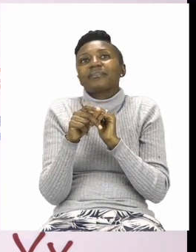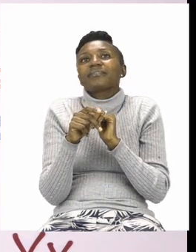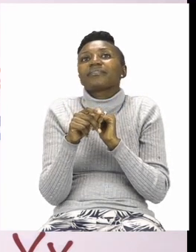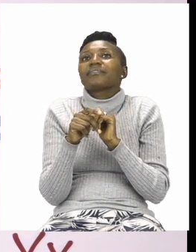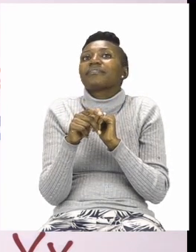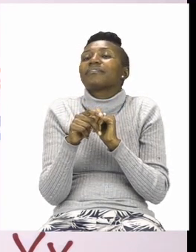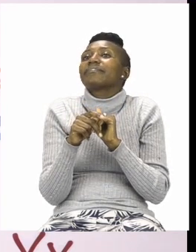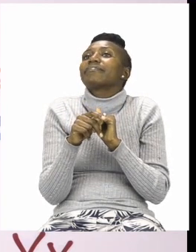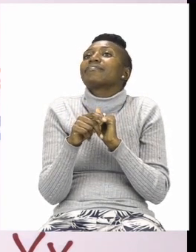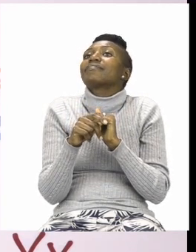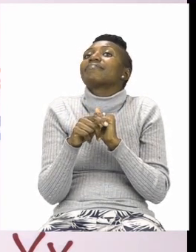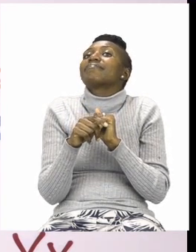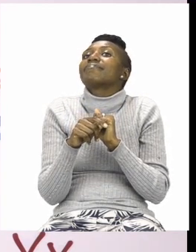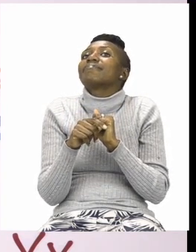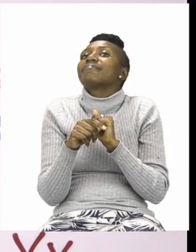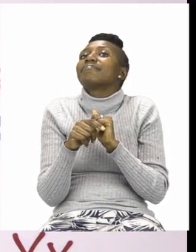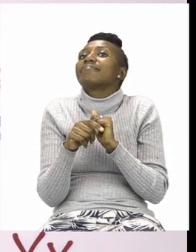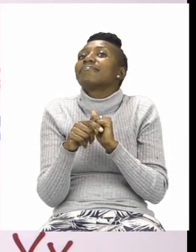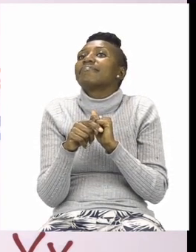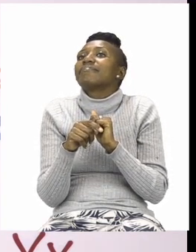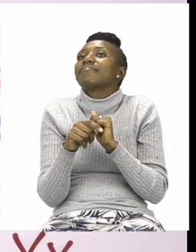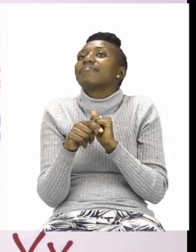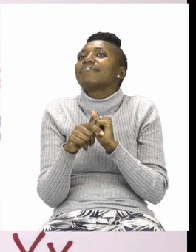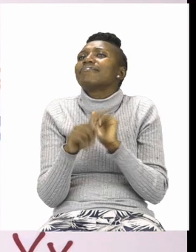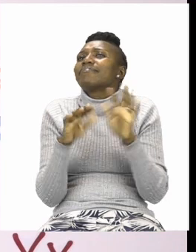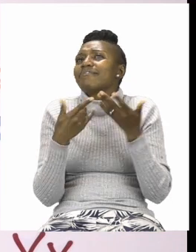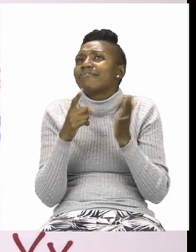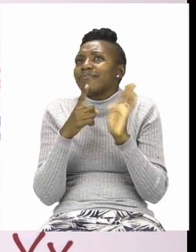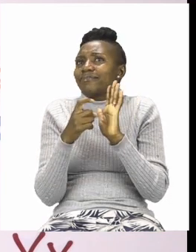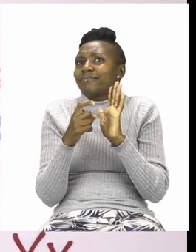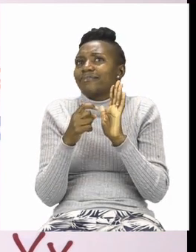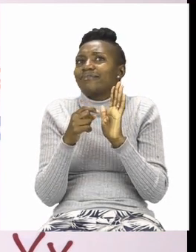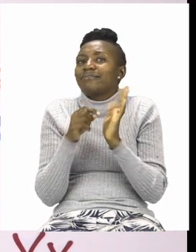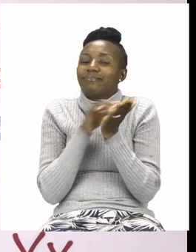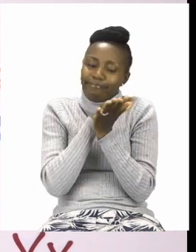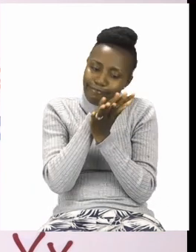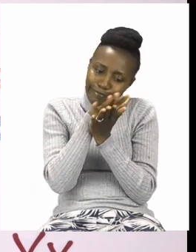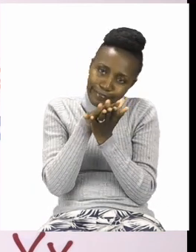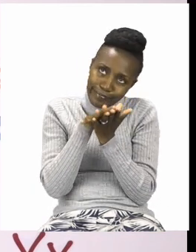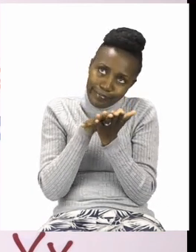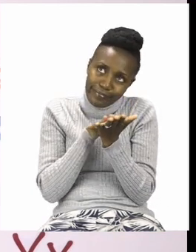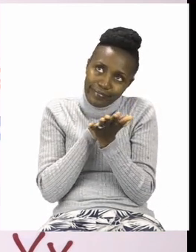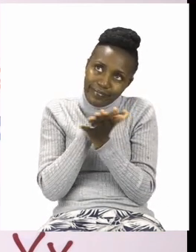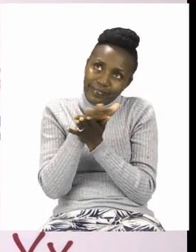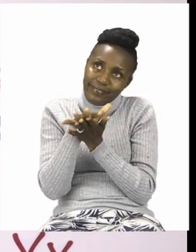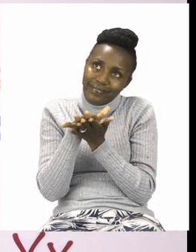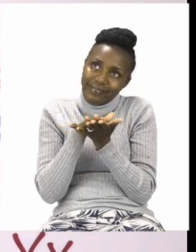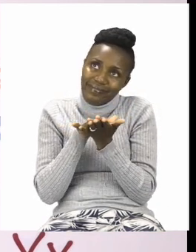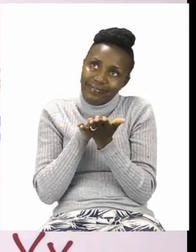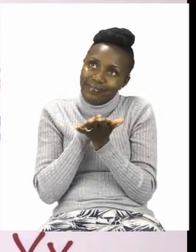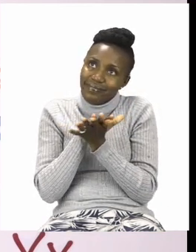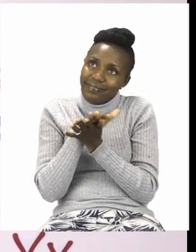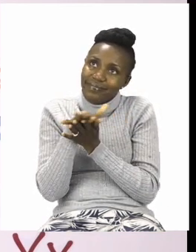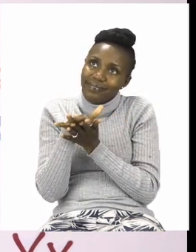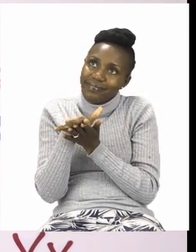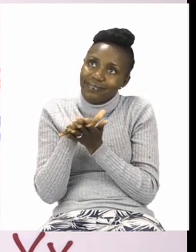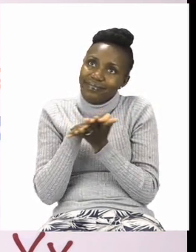we sanitize by starting with rubbing inside our